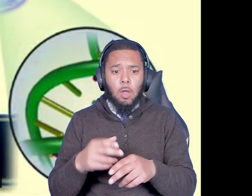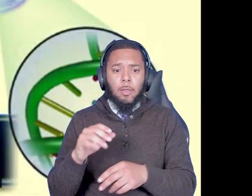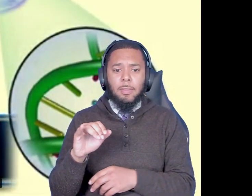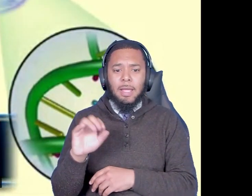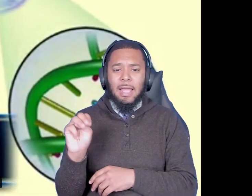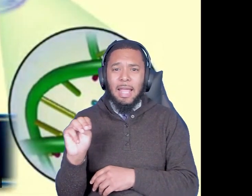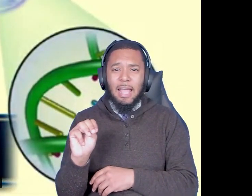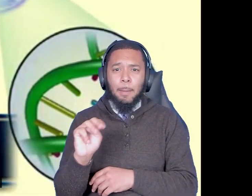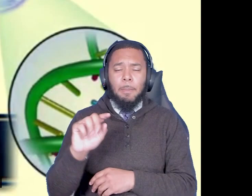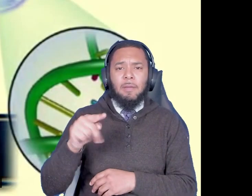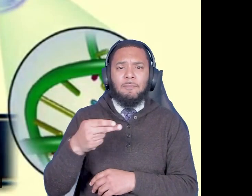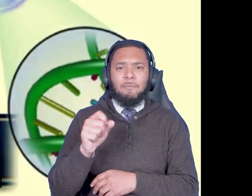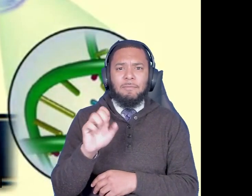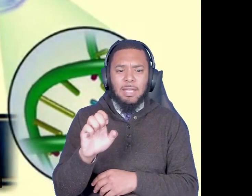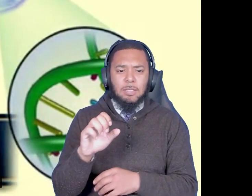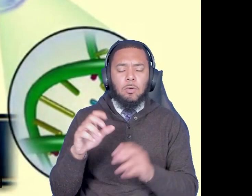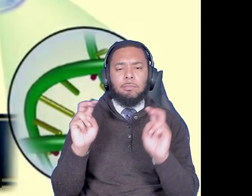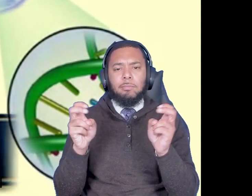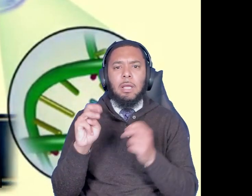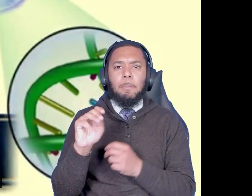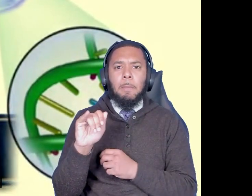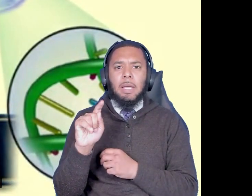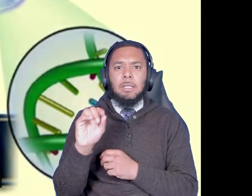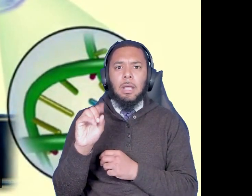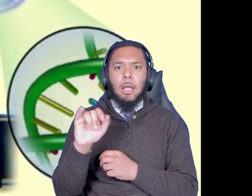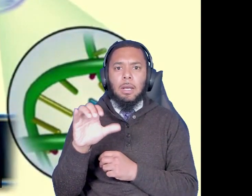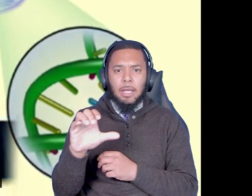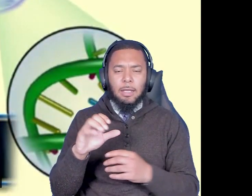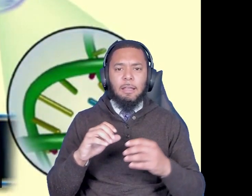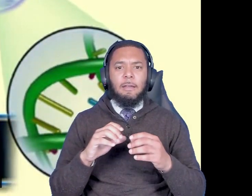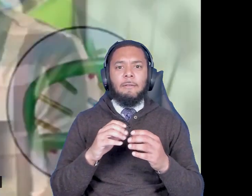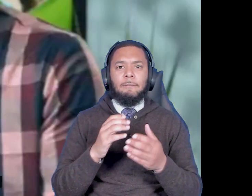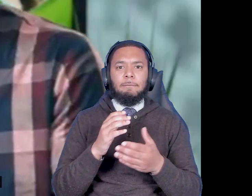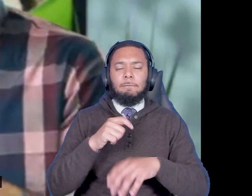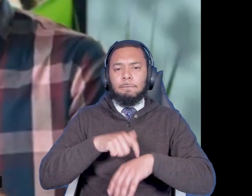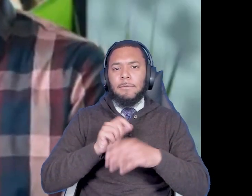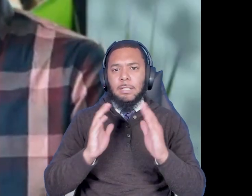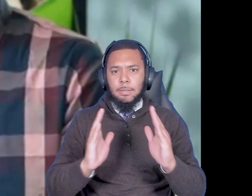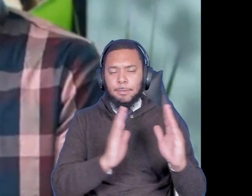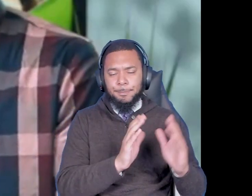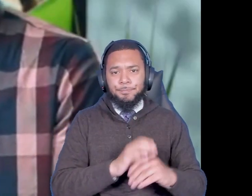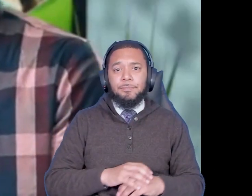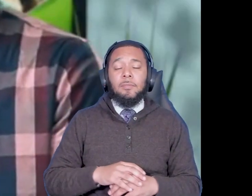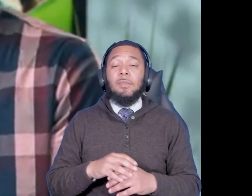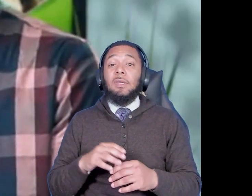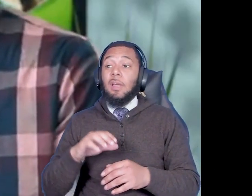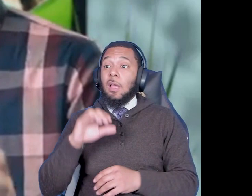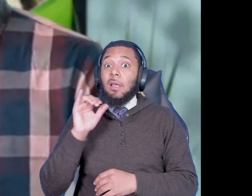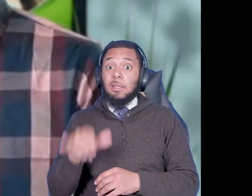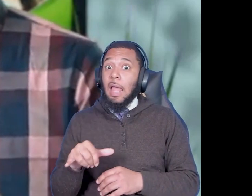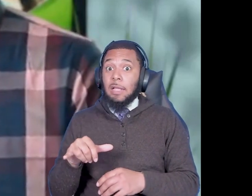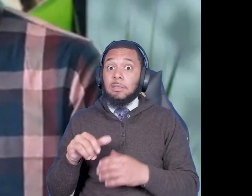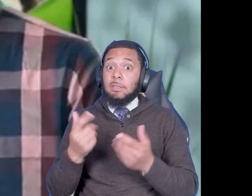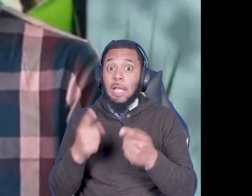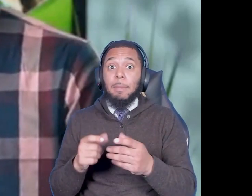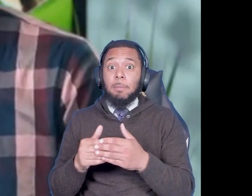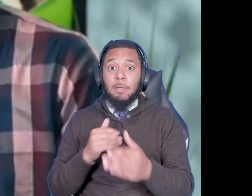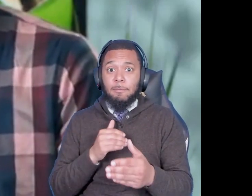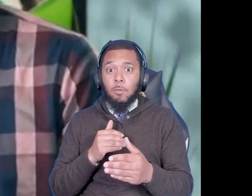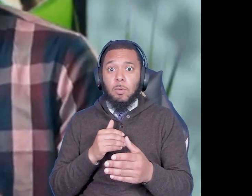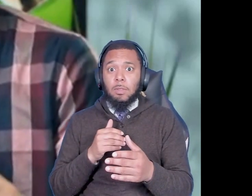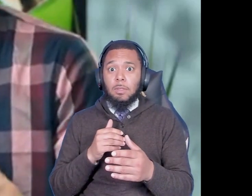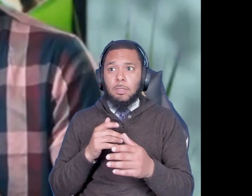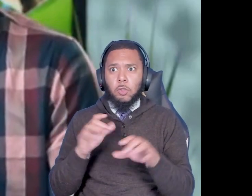phase or the mitotic phase. So we actually take care of DNA replication before we go into any part of cell division. That's part of the cell